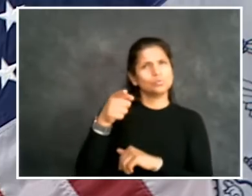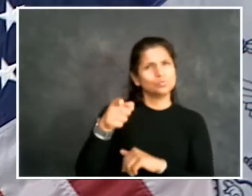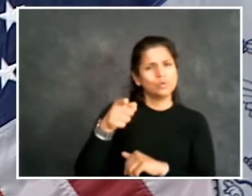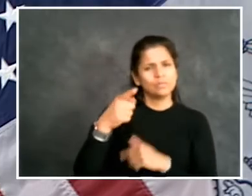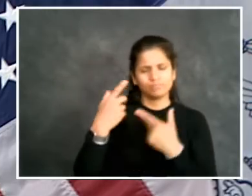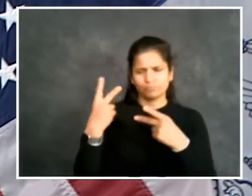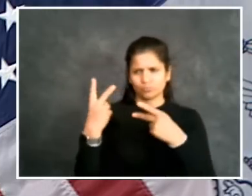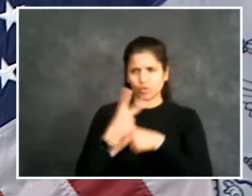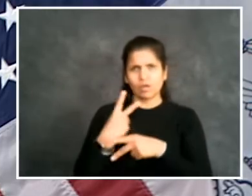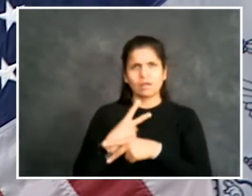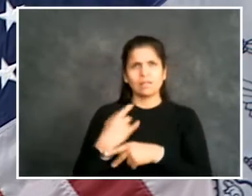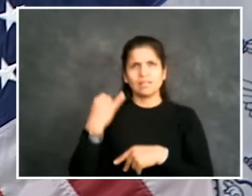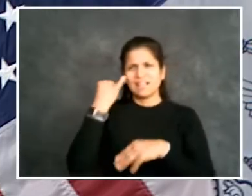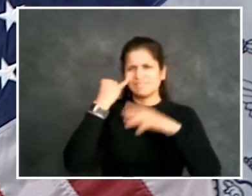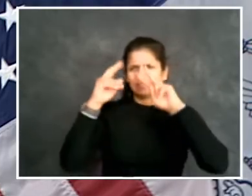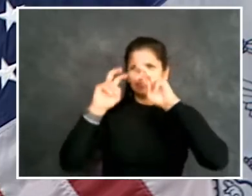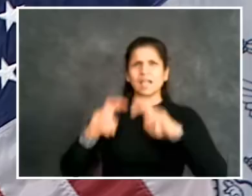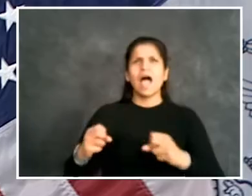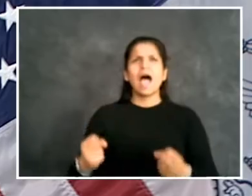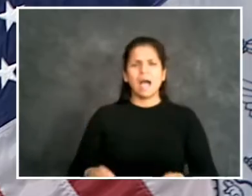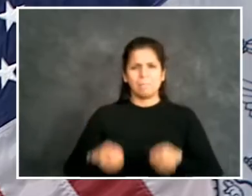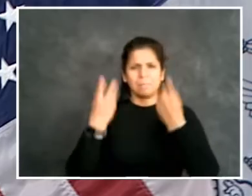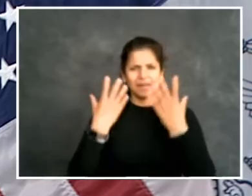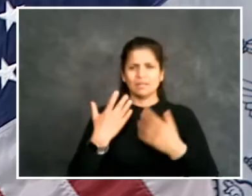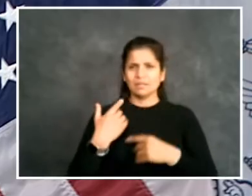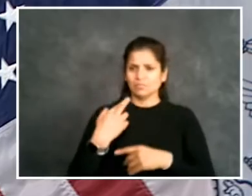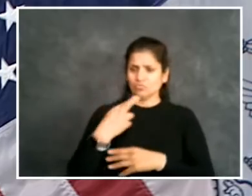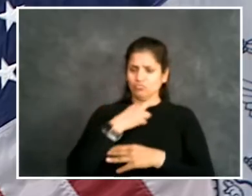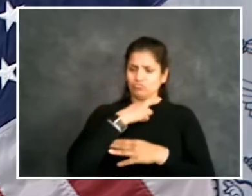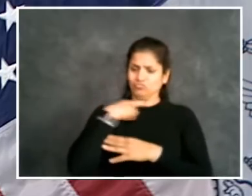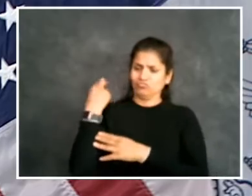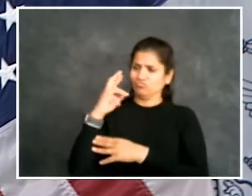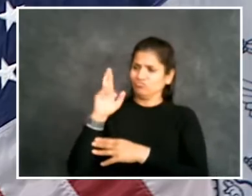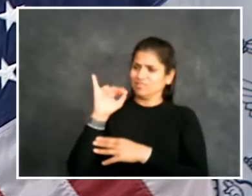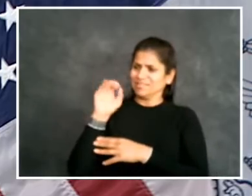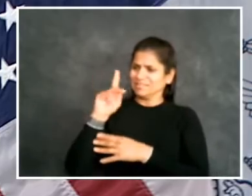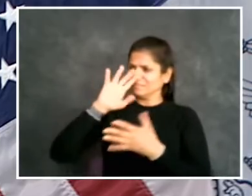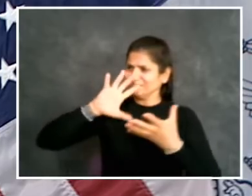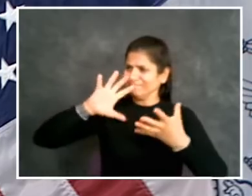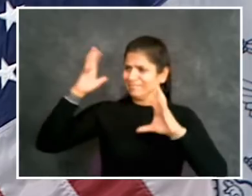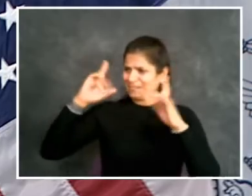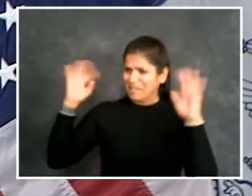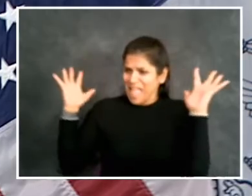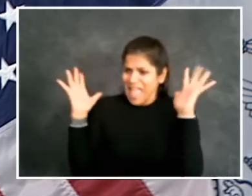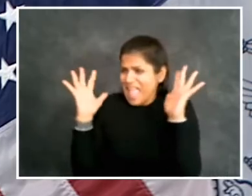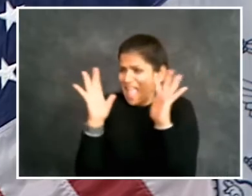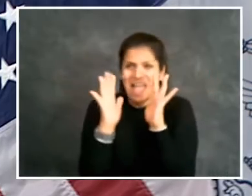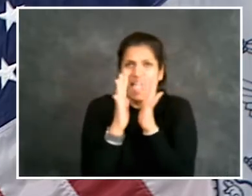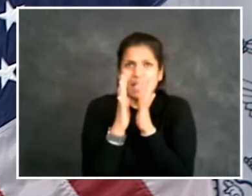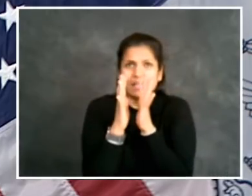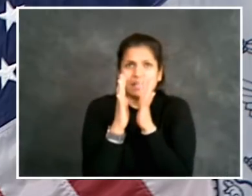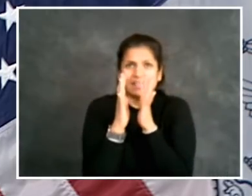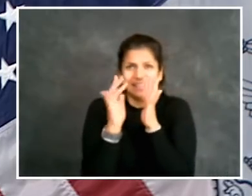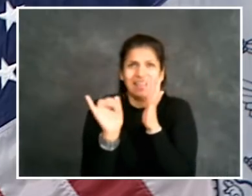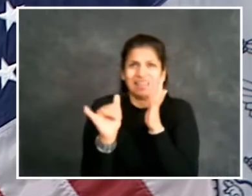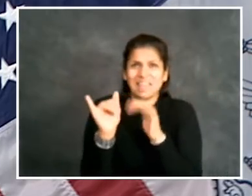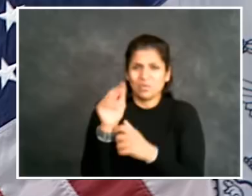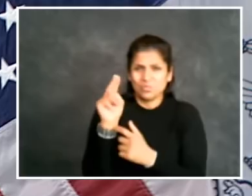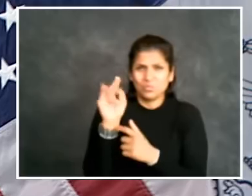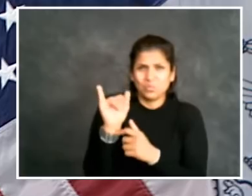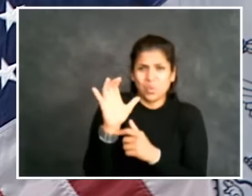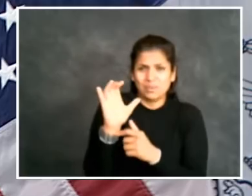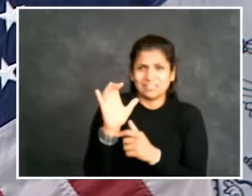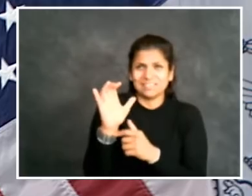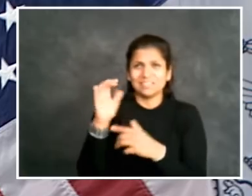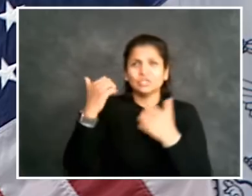in trying to come back to some semblance of everyday life, whether it's playing a game of tennis, whether it's